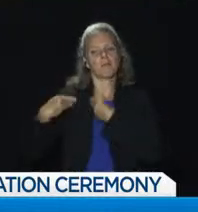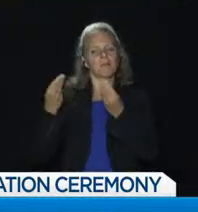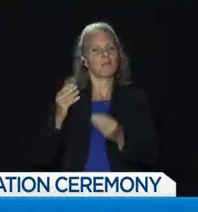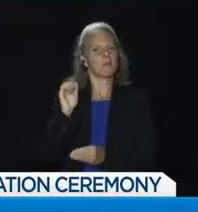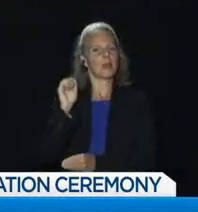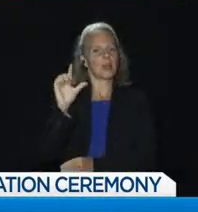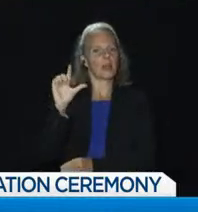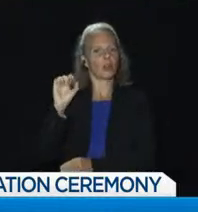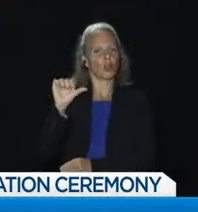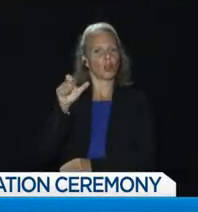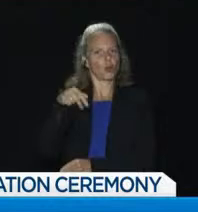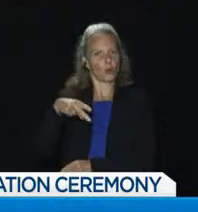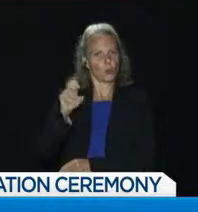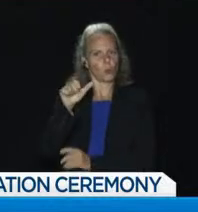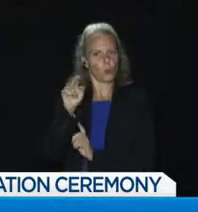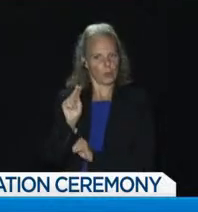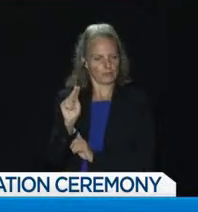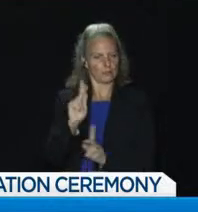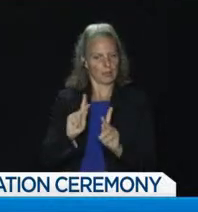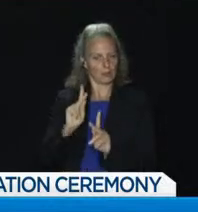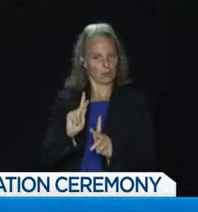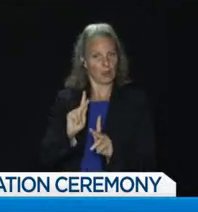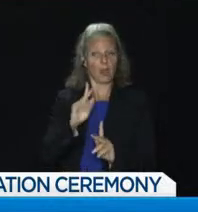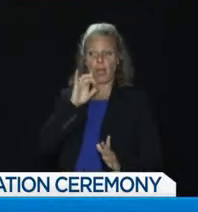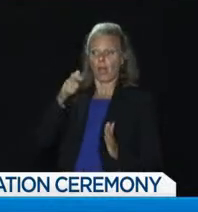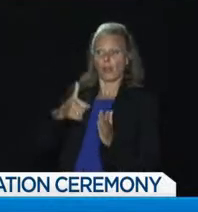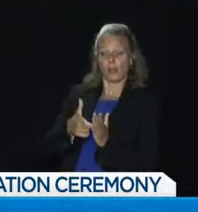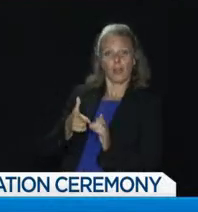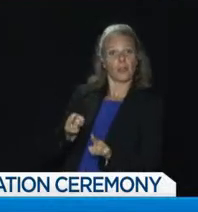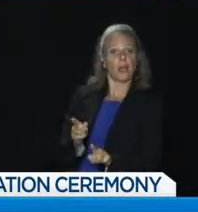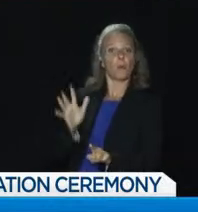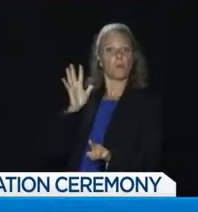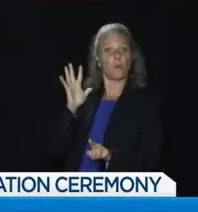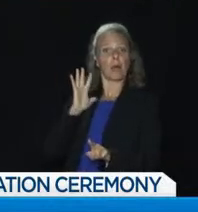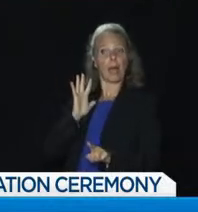past, present, and future caretakers of this land.